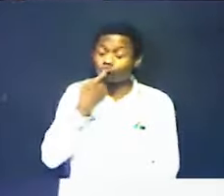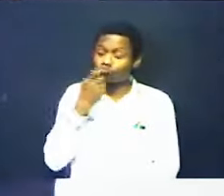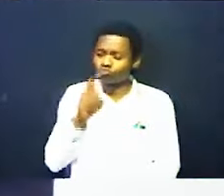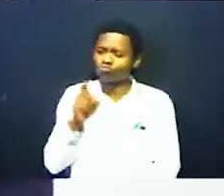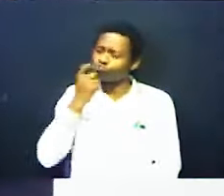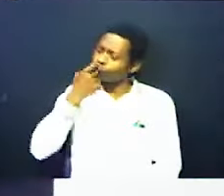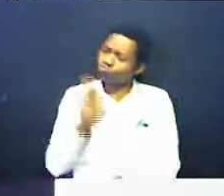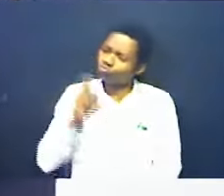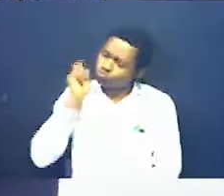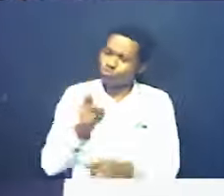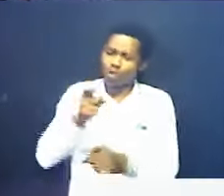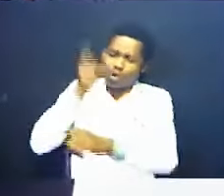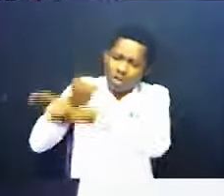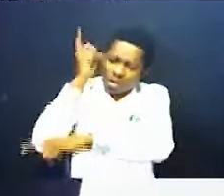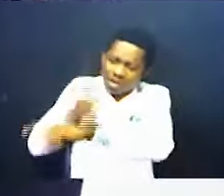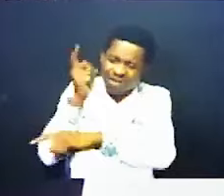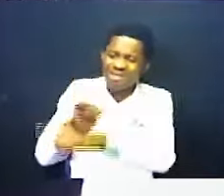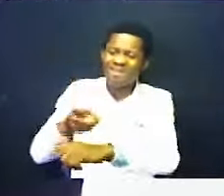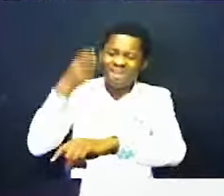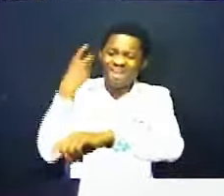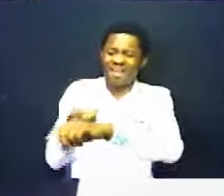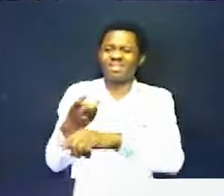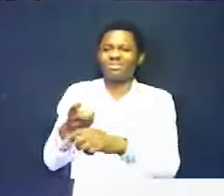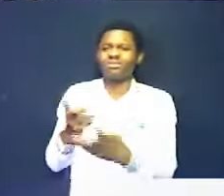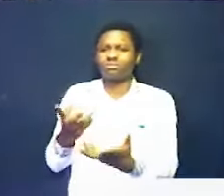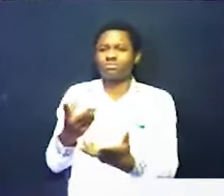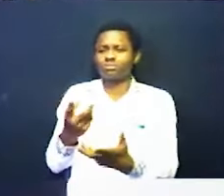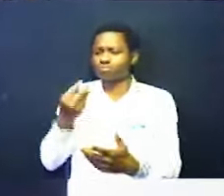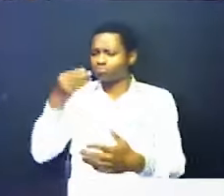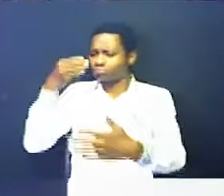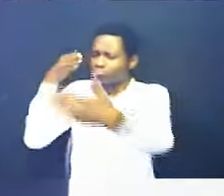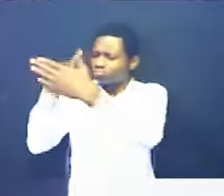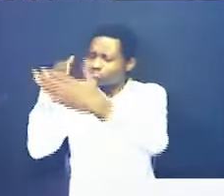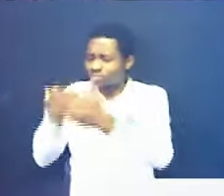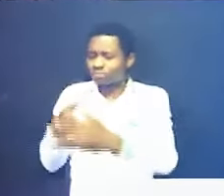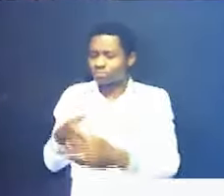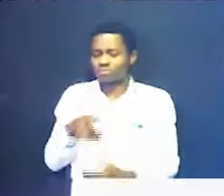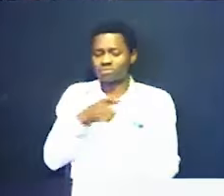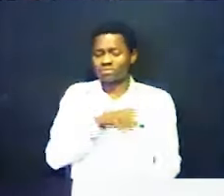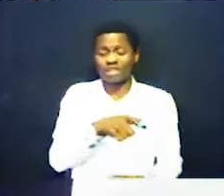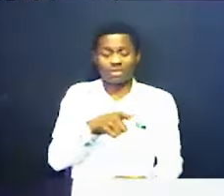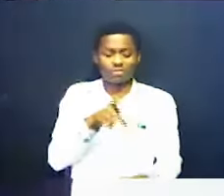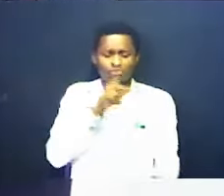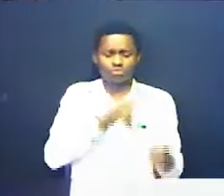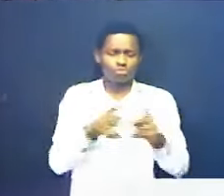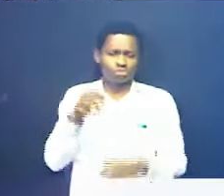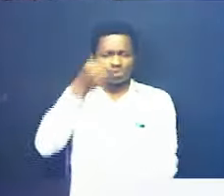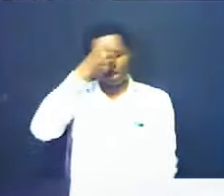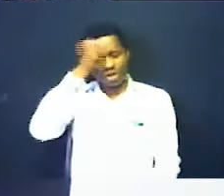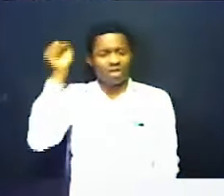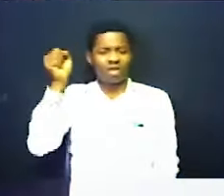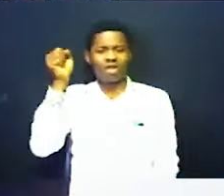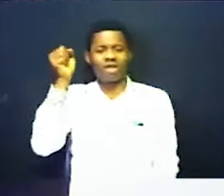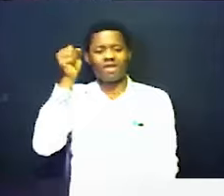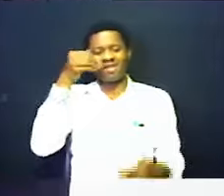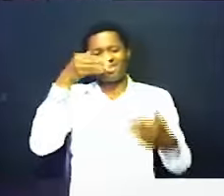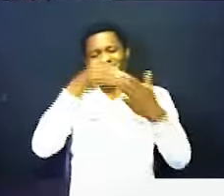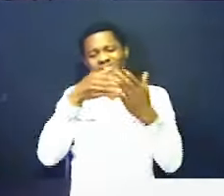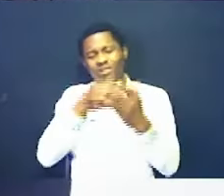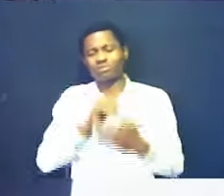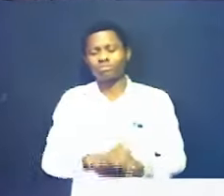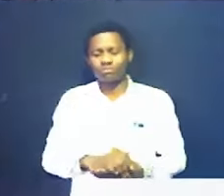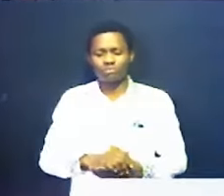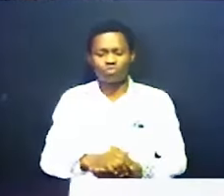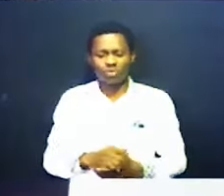them and you speak at them, they will also rise against you.